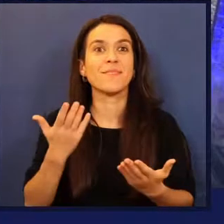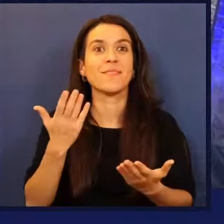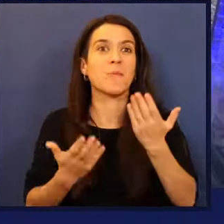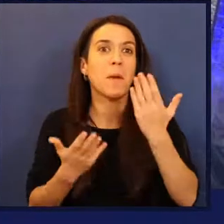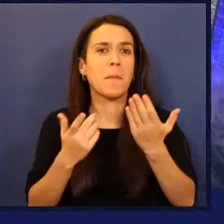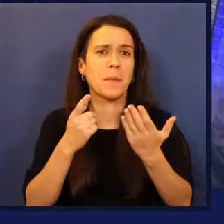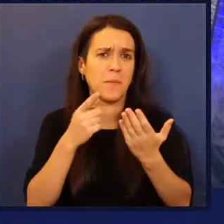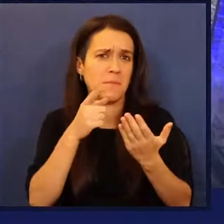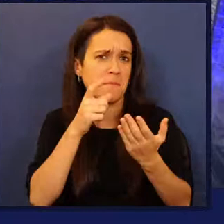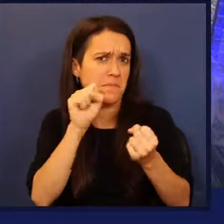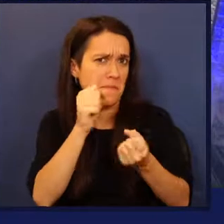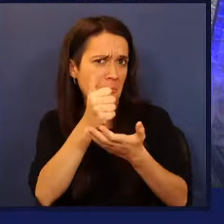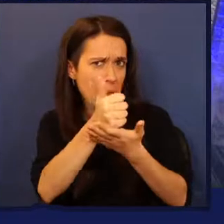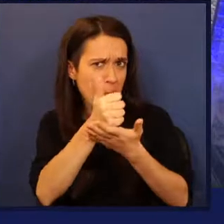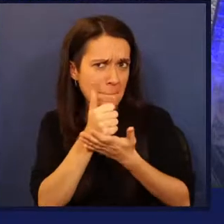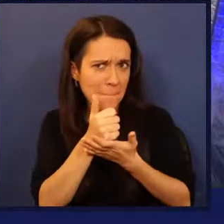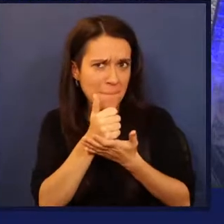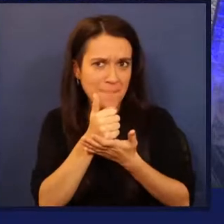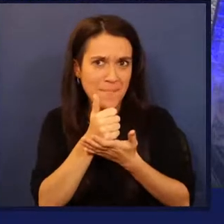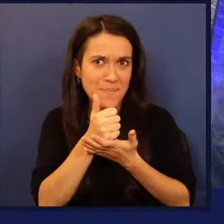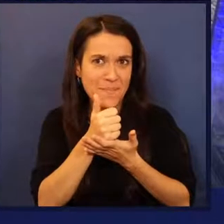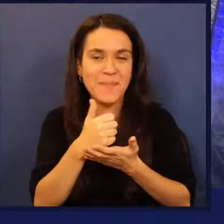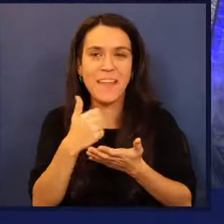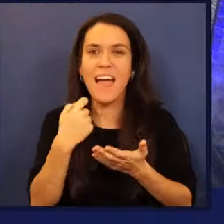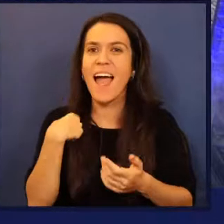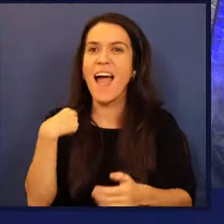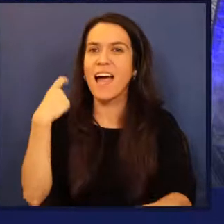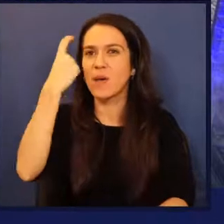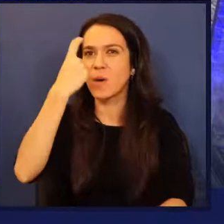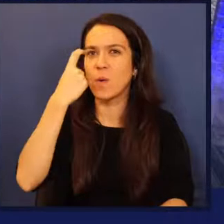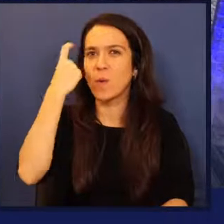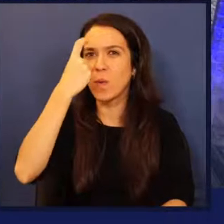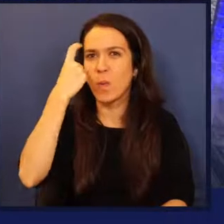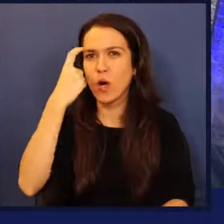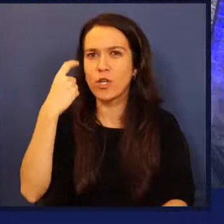here. I was wondering, when we talk about deep learning,